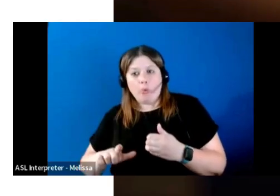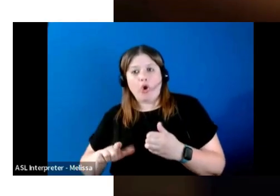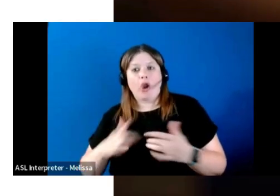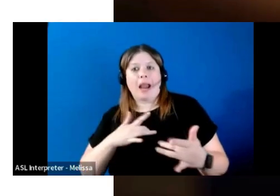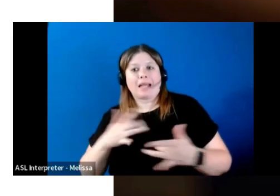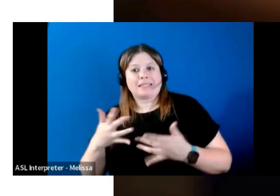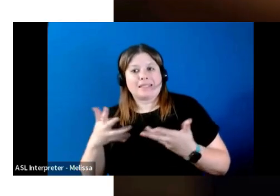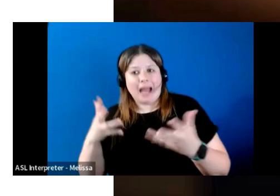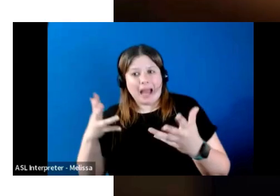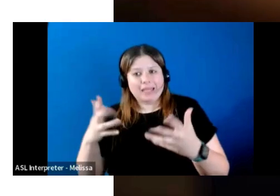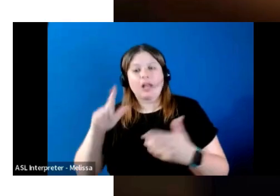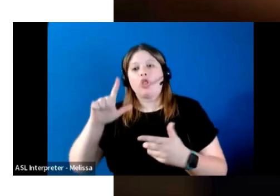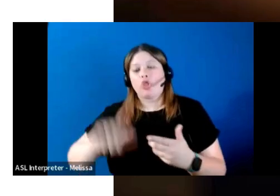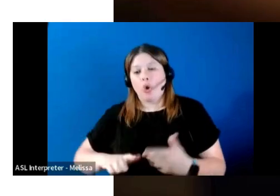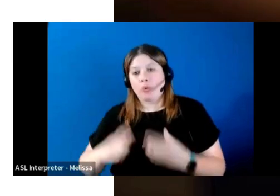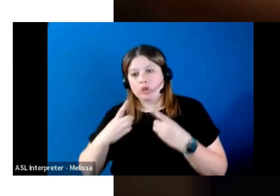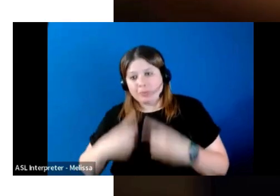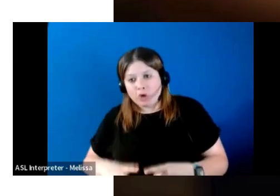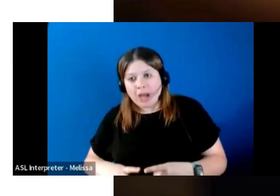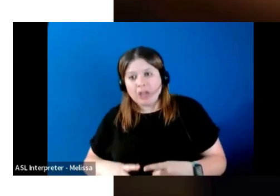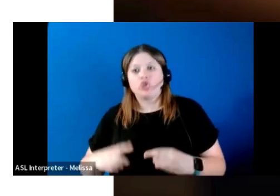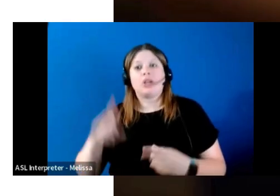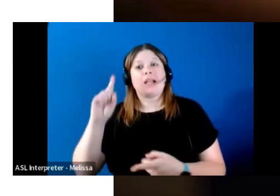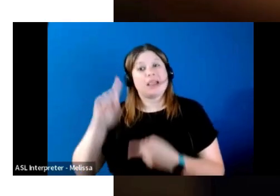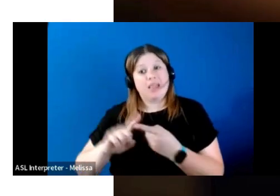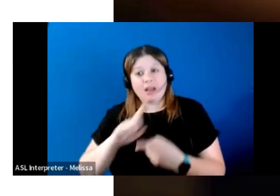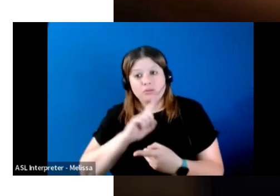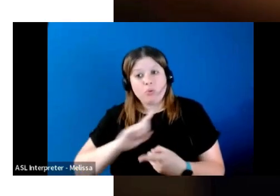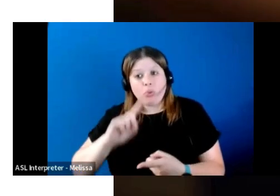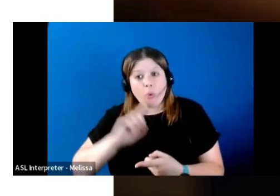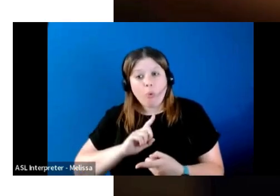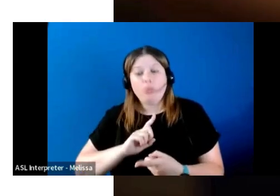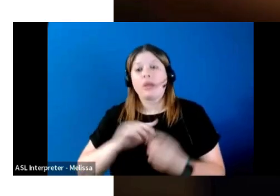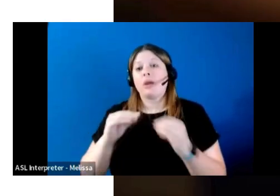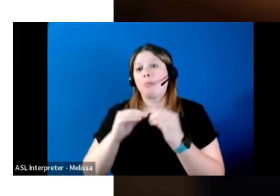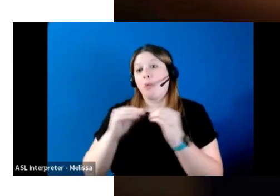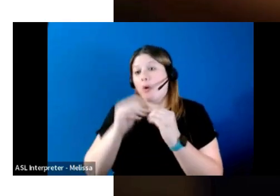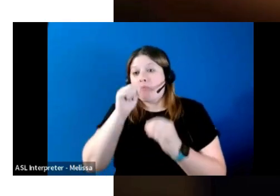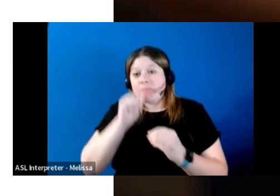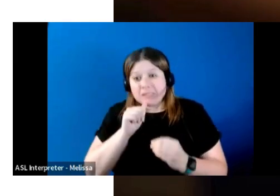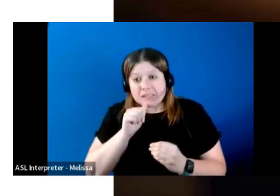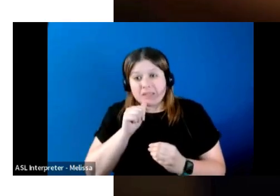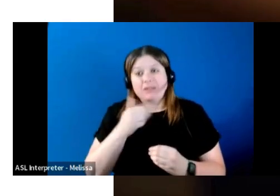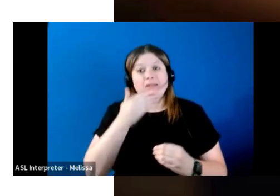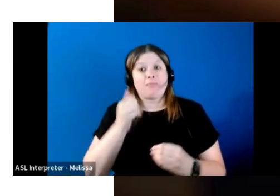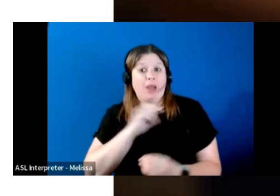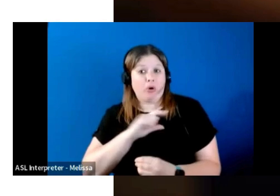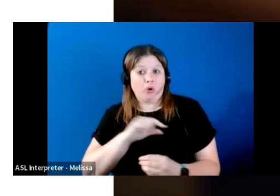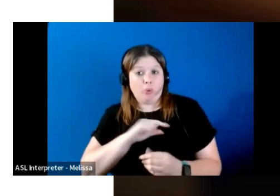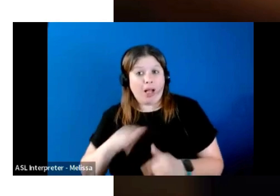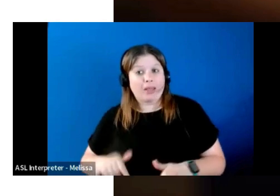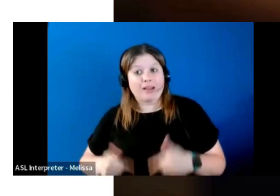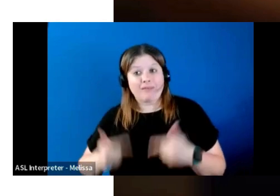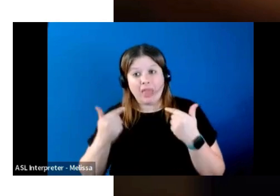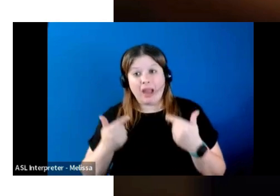loneliness, greater resilience, and better quality of life. So this is not simply a feel-good concept. It